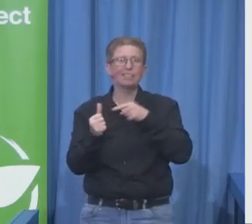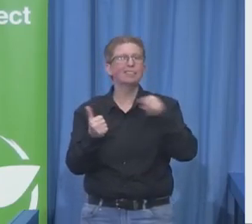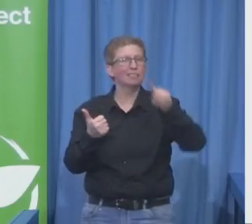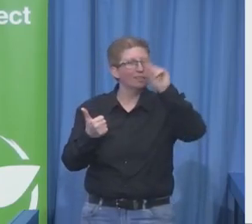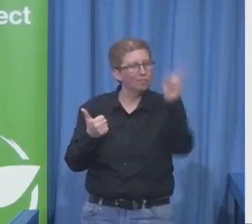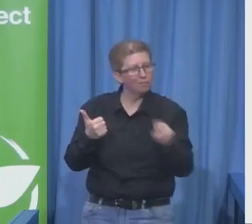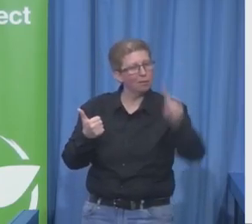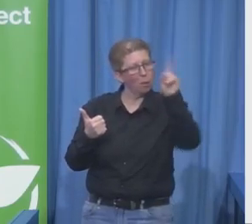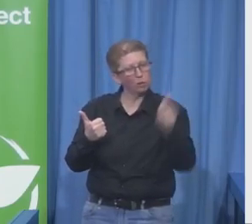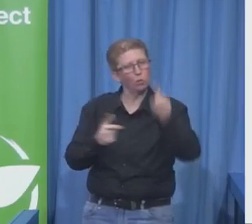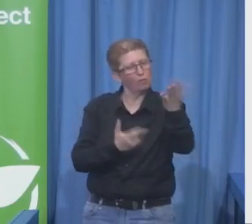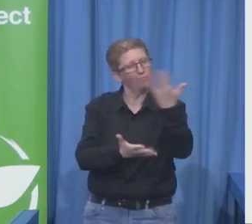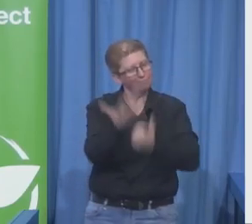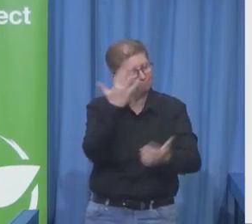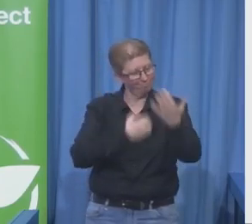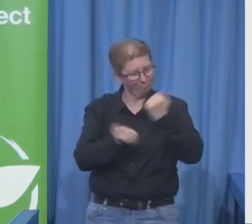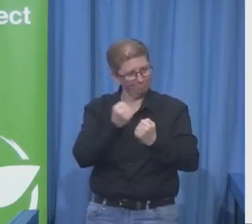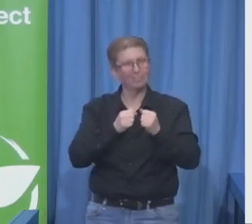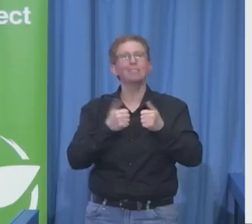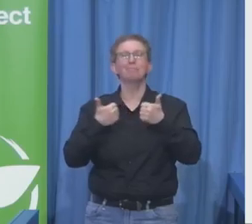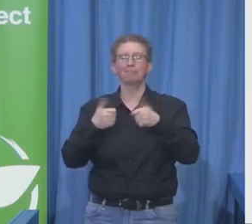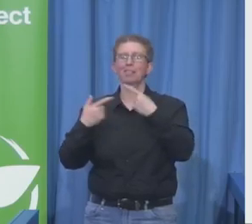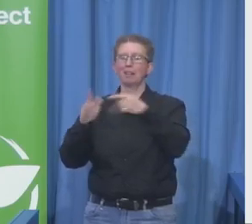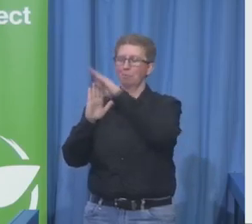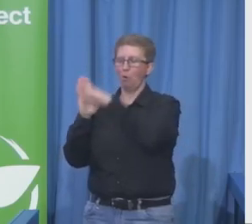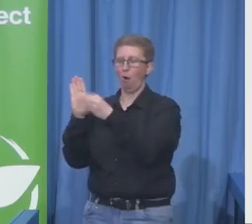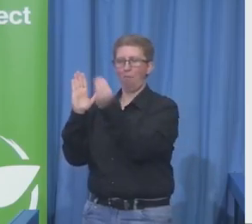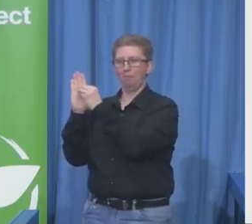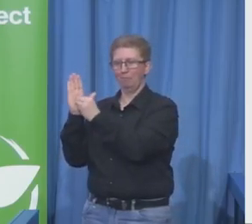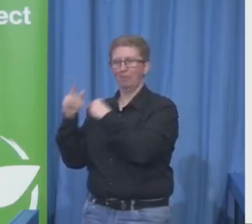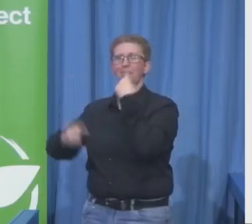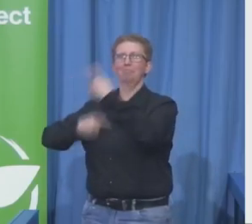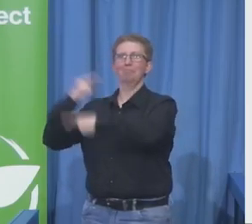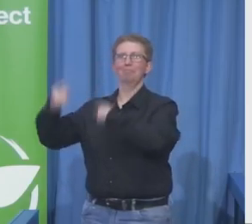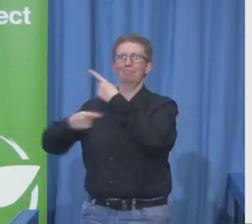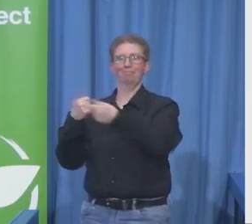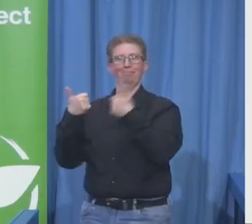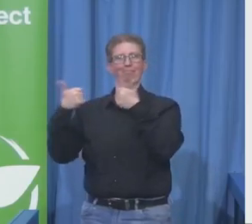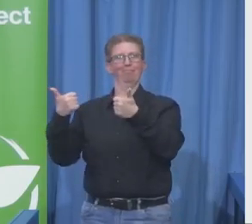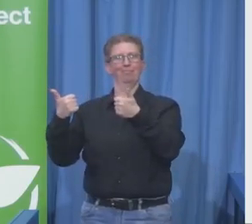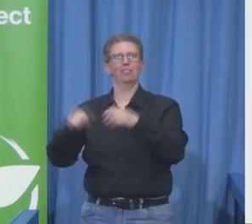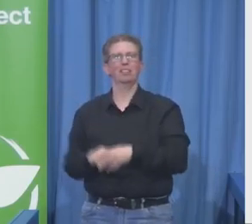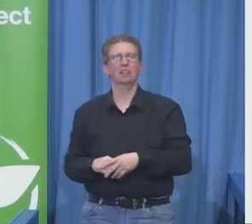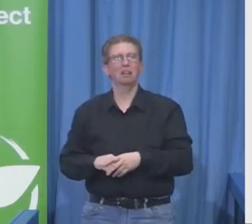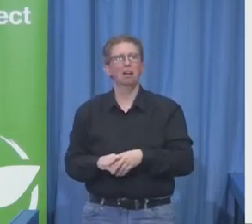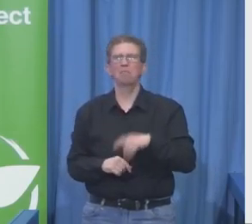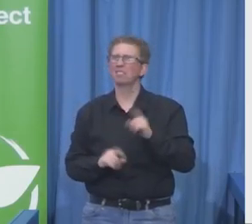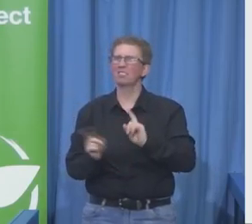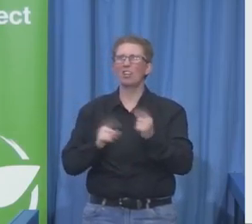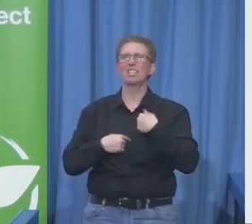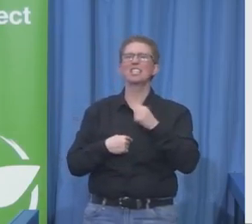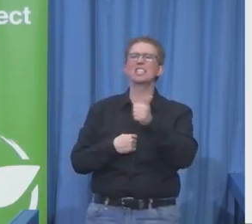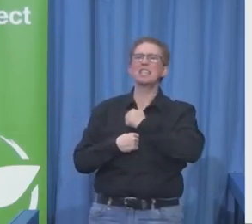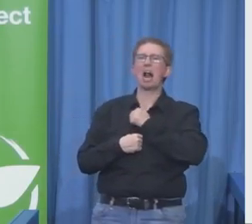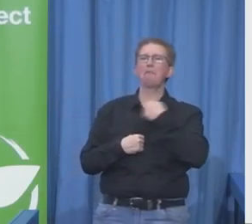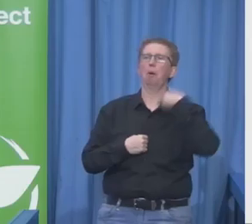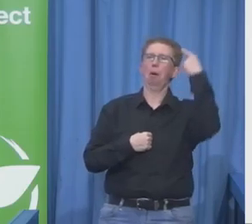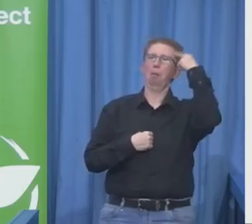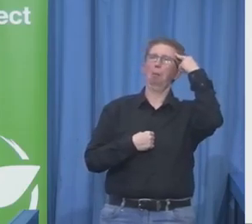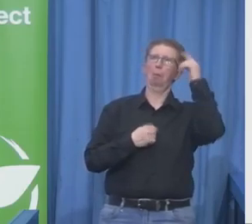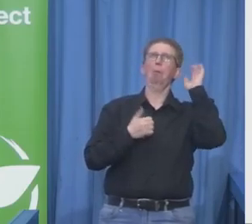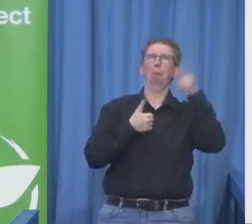focusing on the hiring and the integration aspect. So like mentoring them, helping them to prepare for an interview as